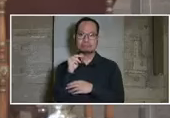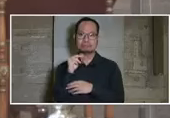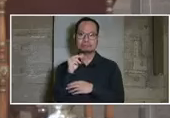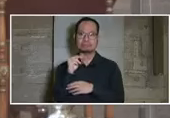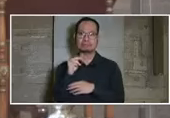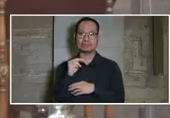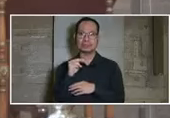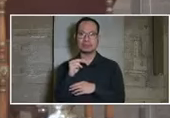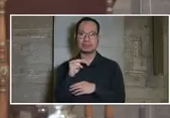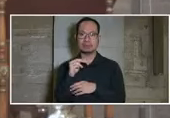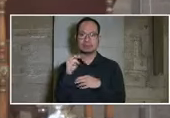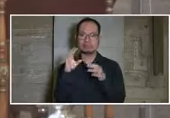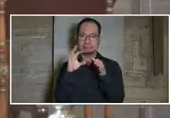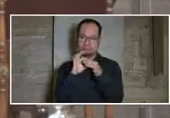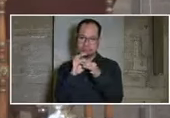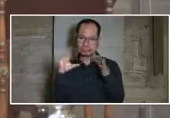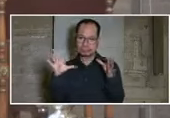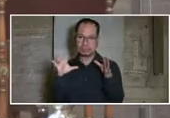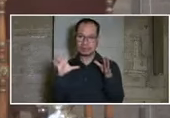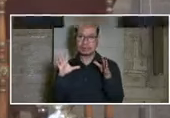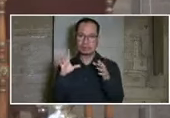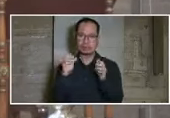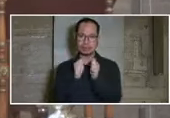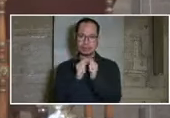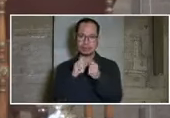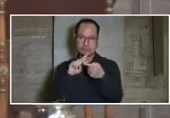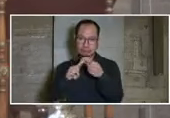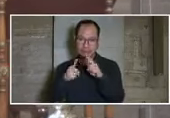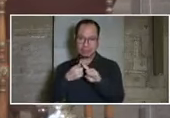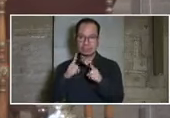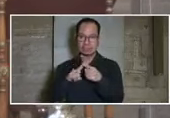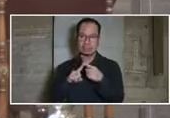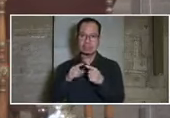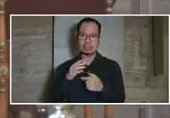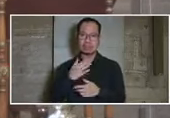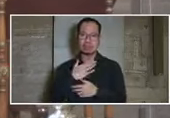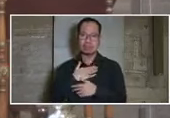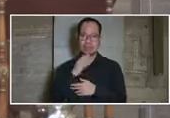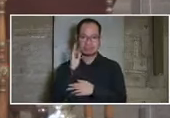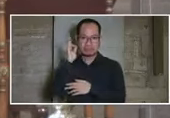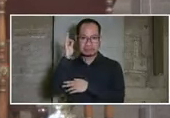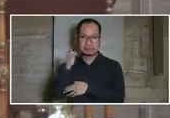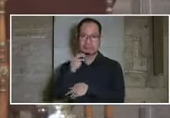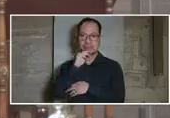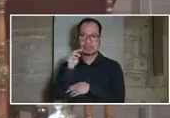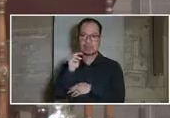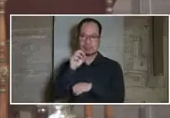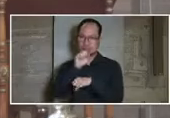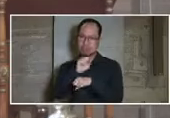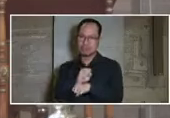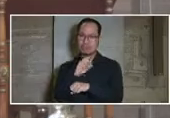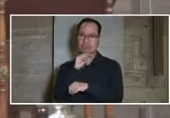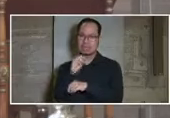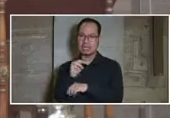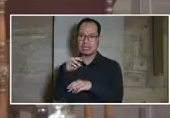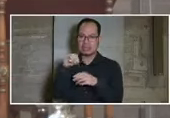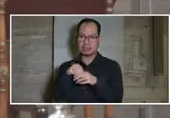my friends. My future, my work is not anymore in